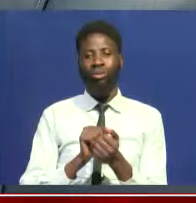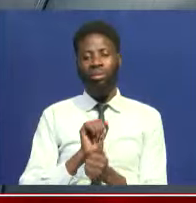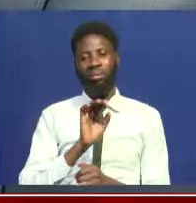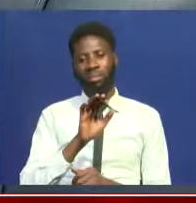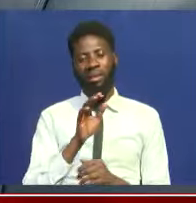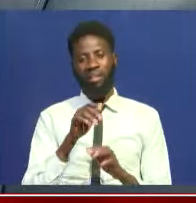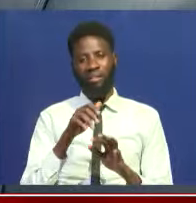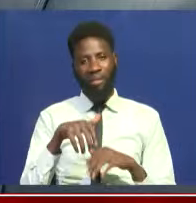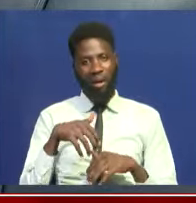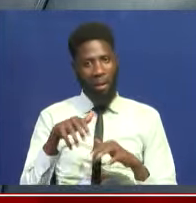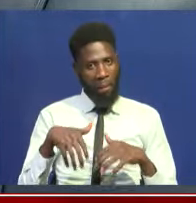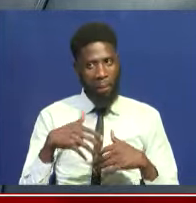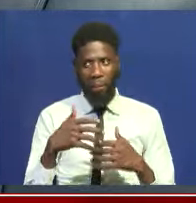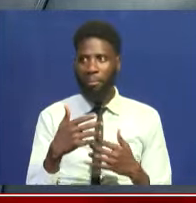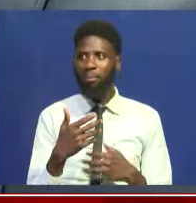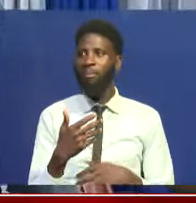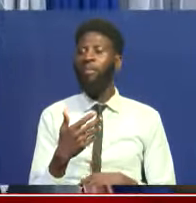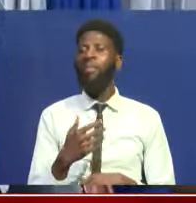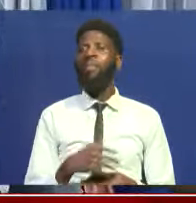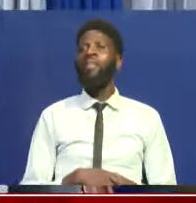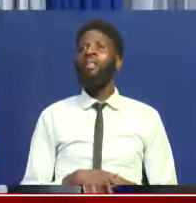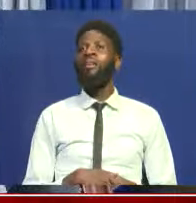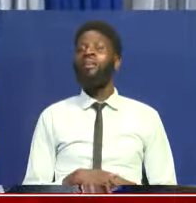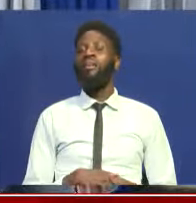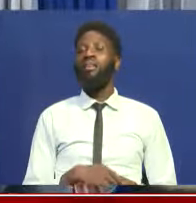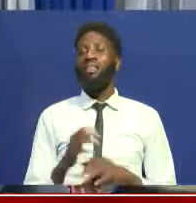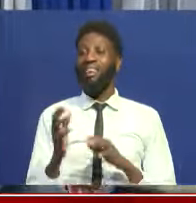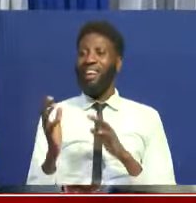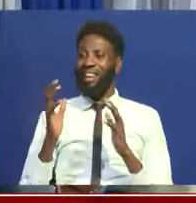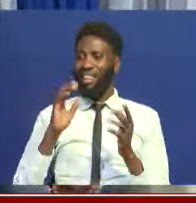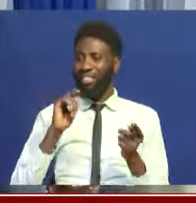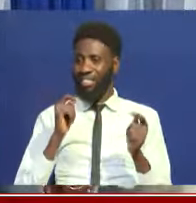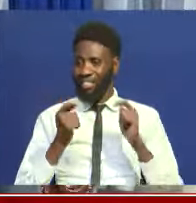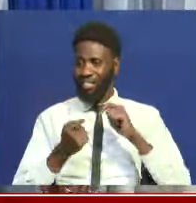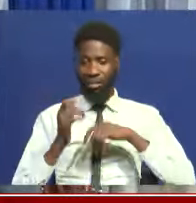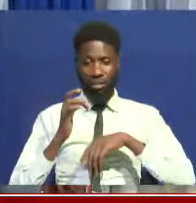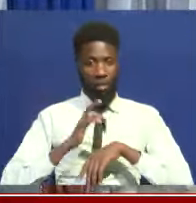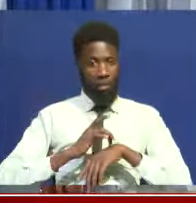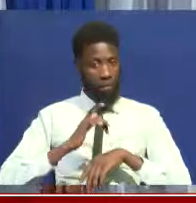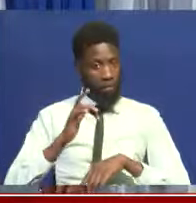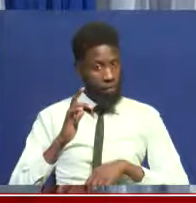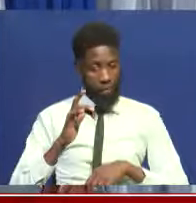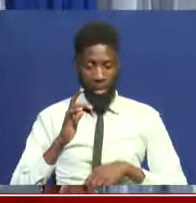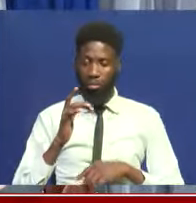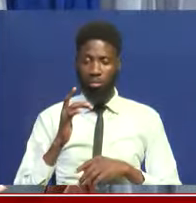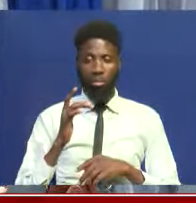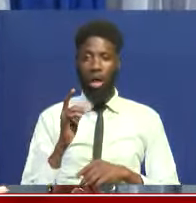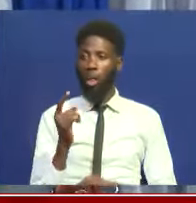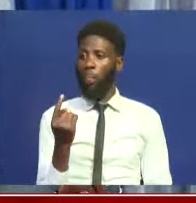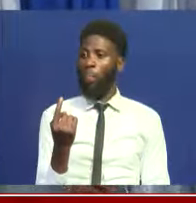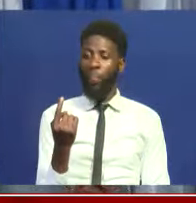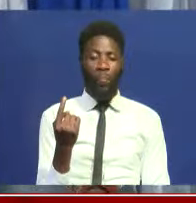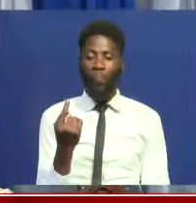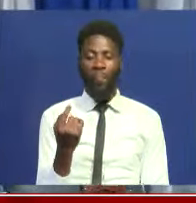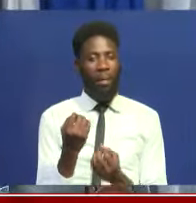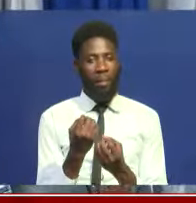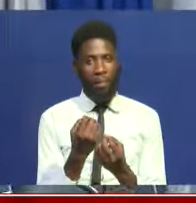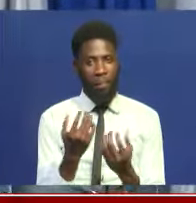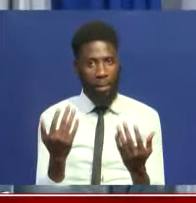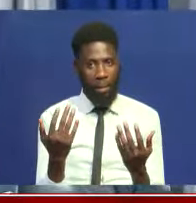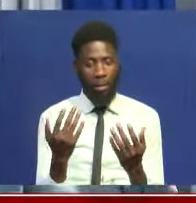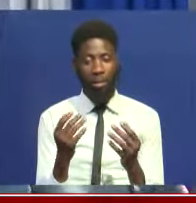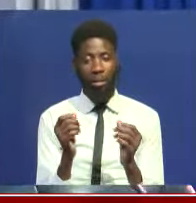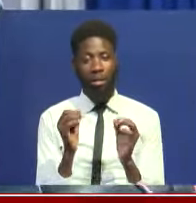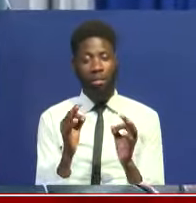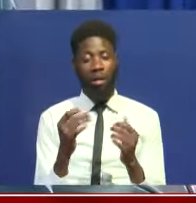them down. So it really is climate change and its effects are more than one singular effect. And if you'll